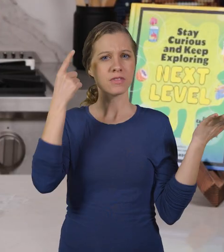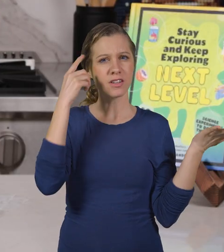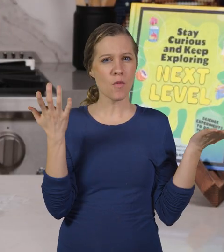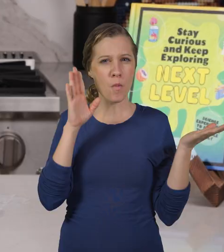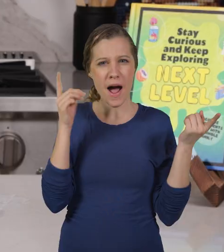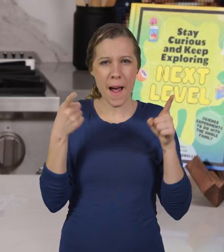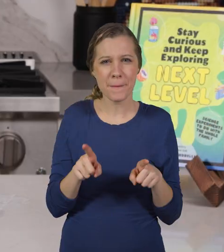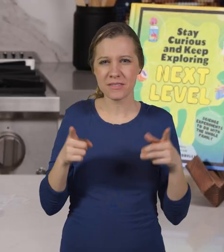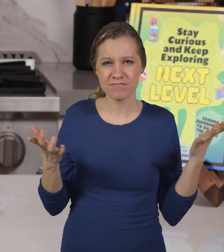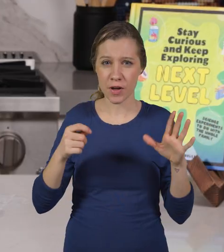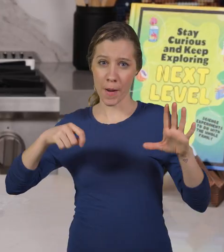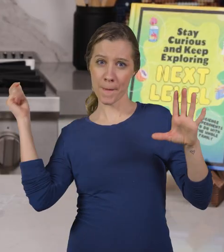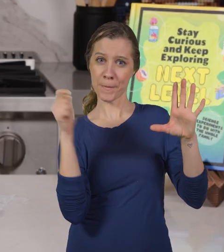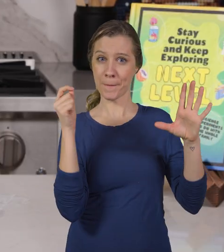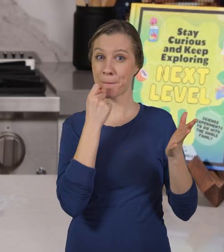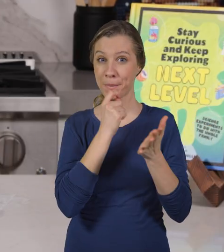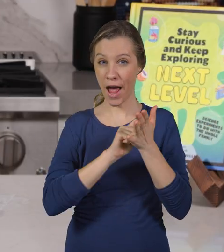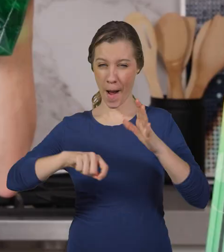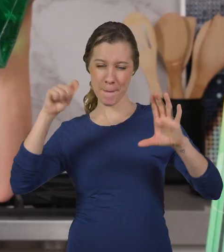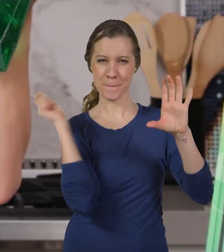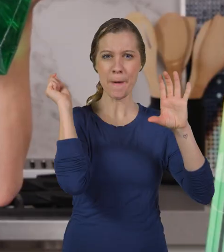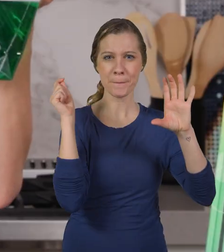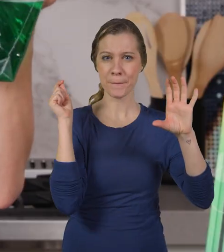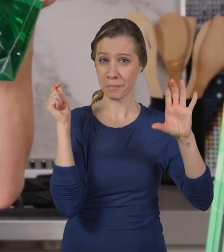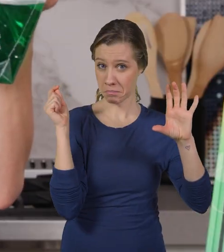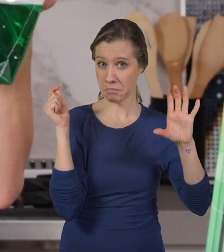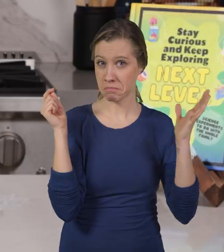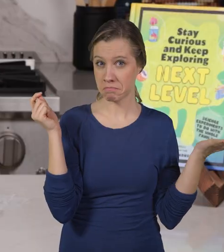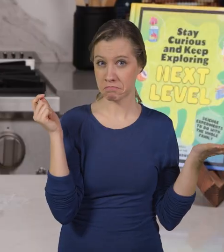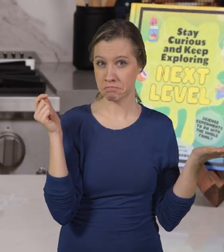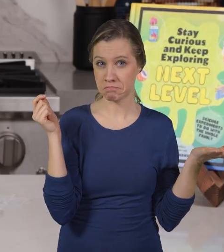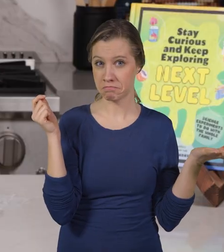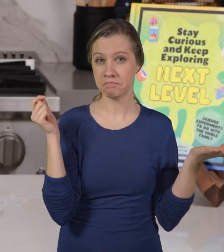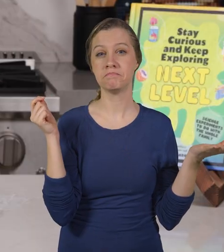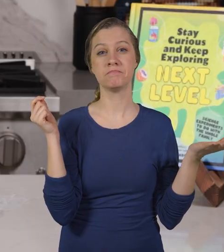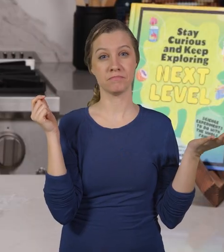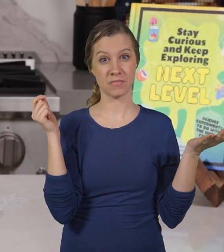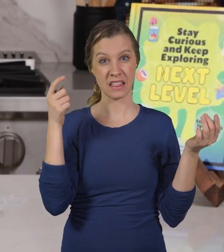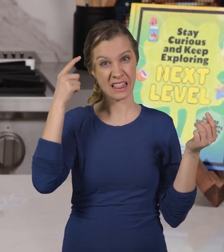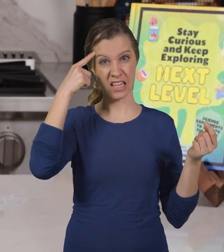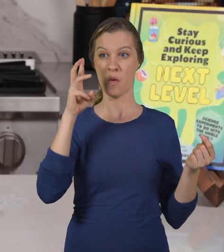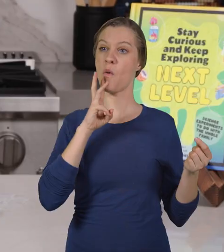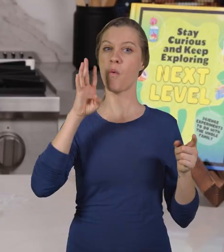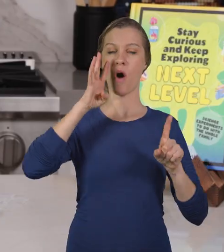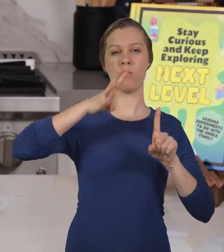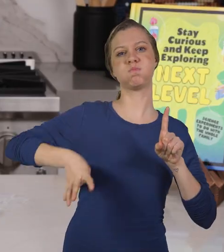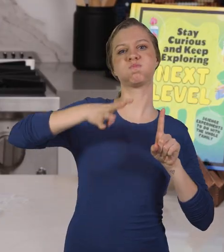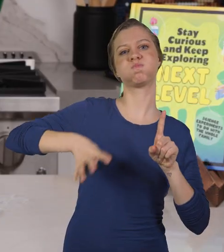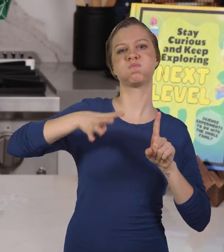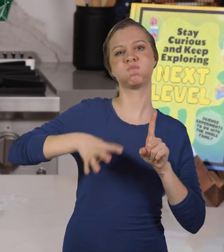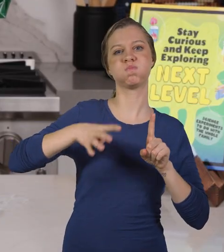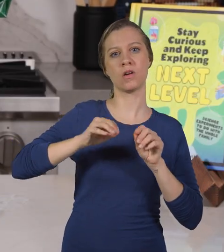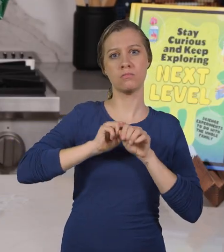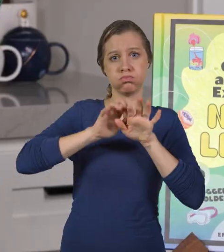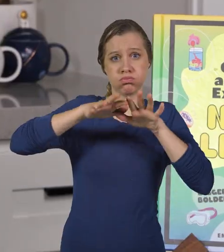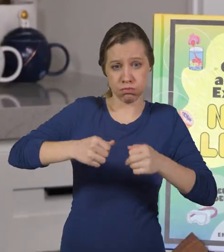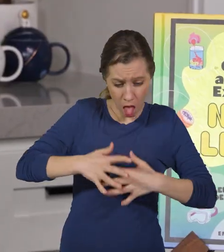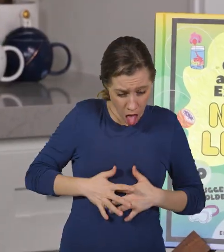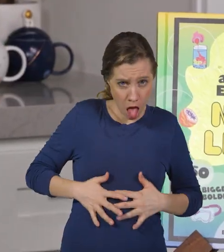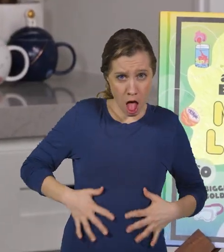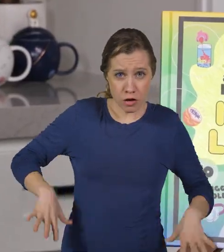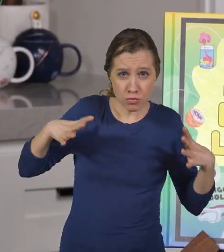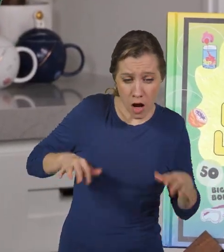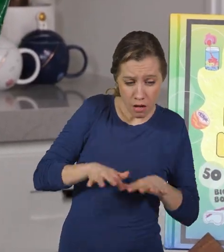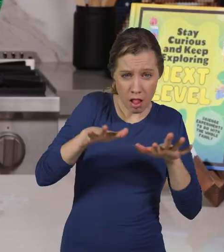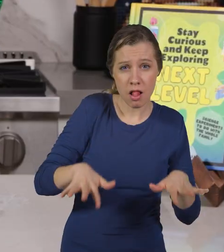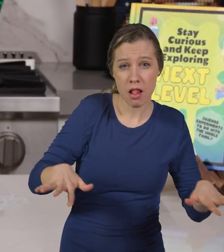spider. Now, what do you think is gonna happen when I poke through the bag with this pencil? Do you think the water is gonna come spilling out and